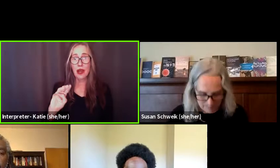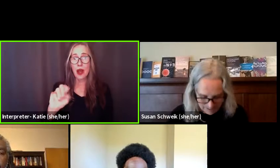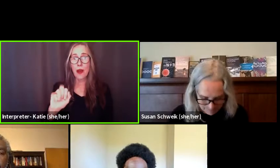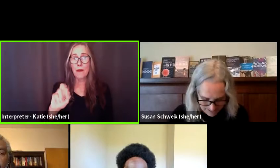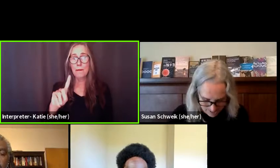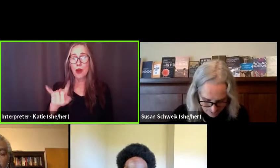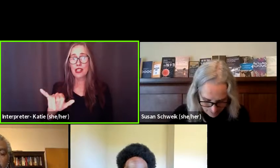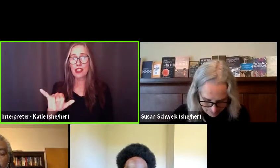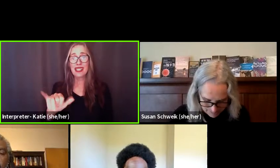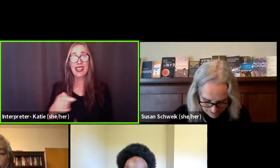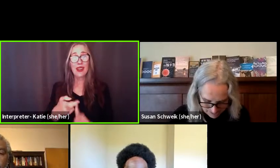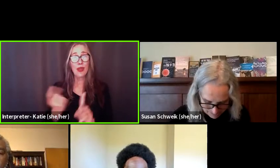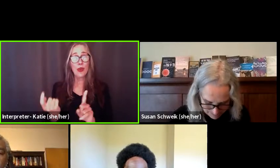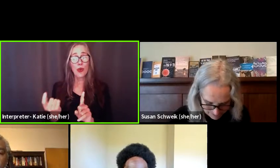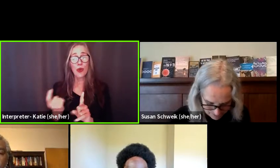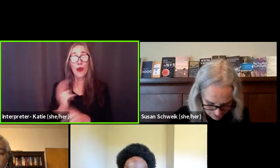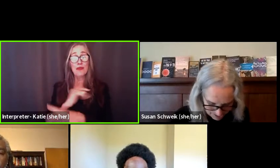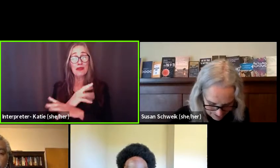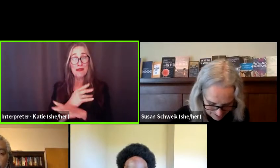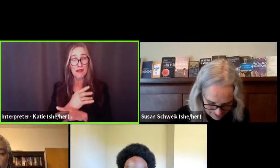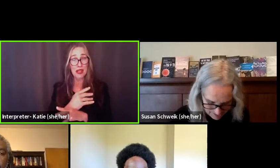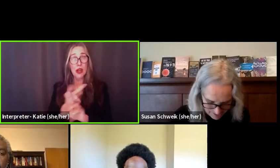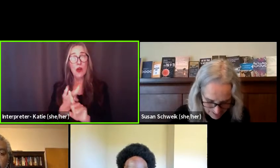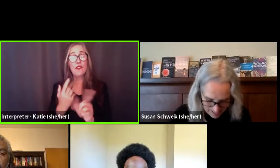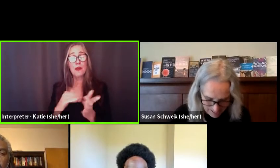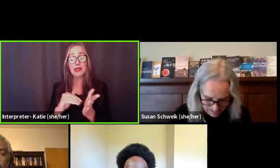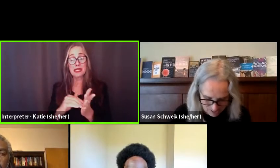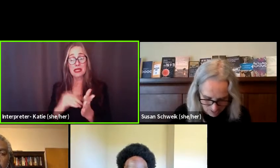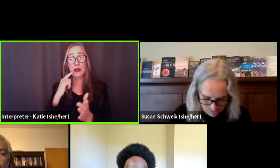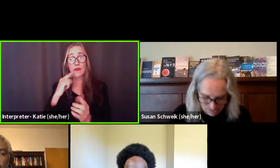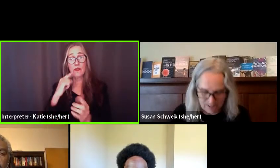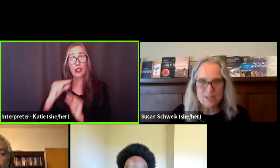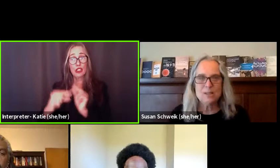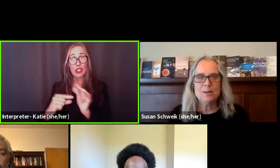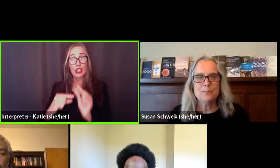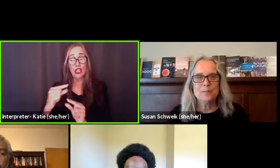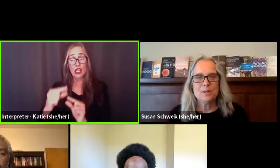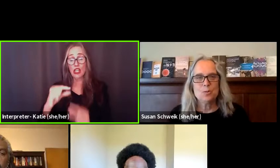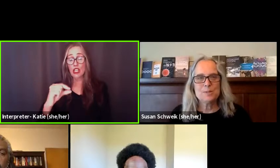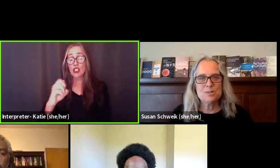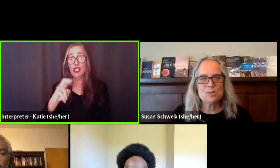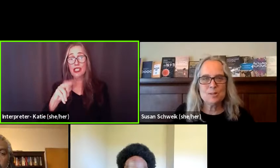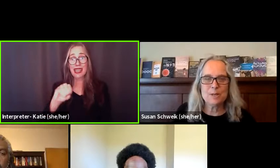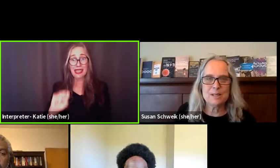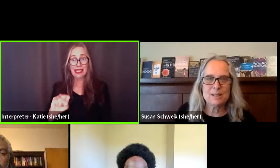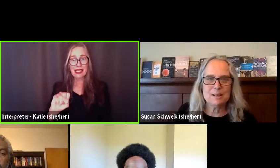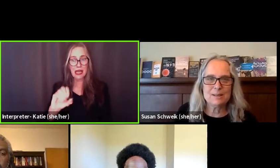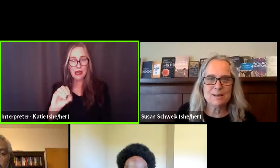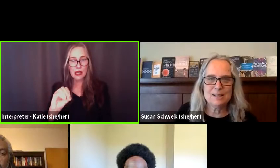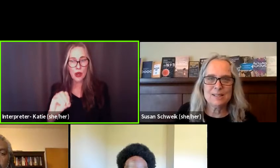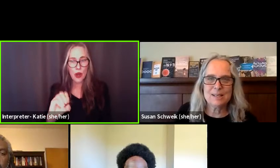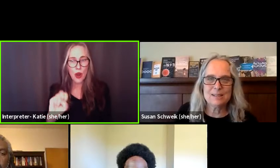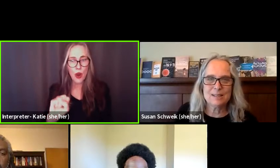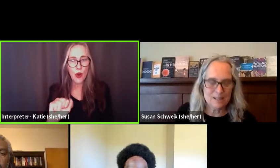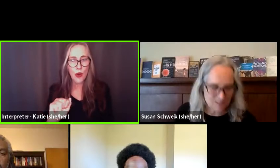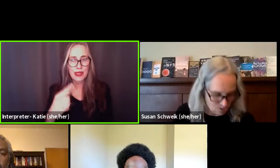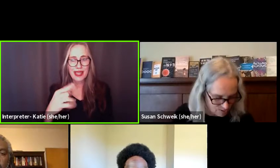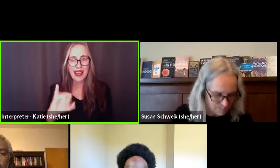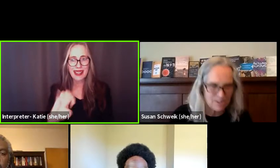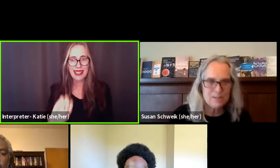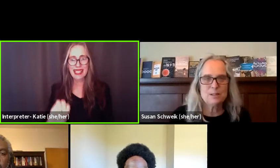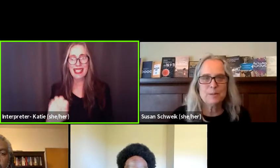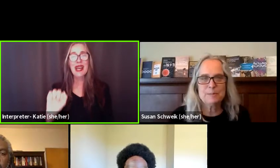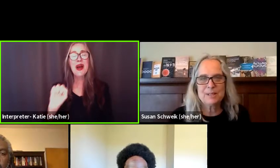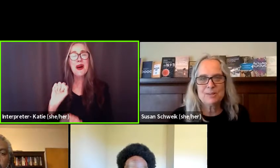us by video from the center for genetics and osagie obasogi my colleague at